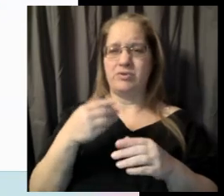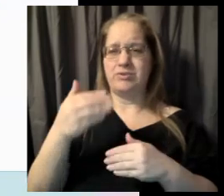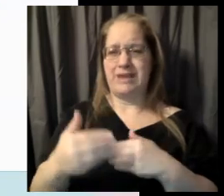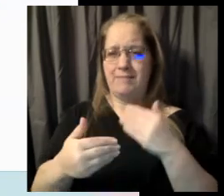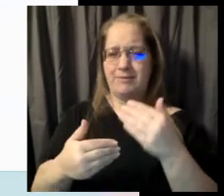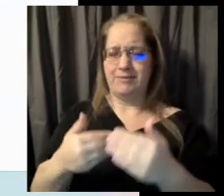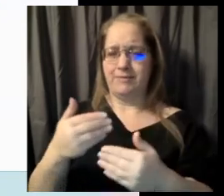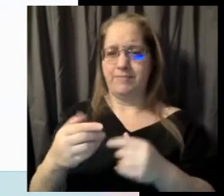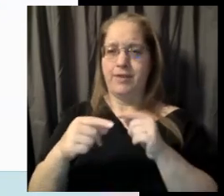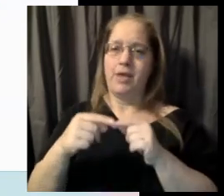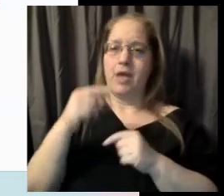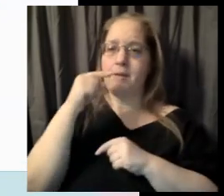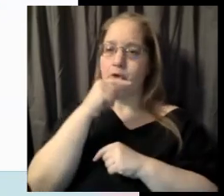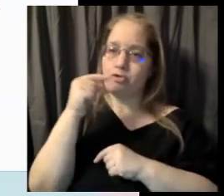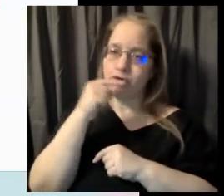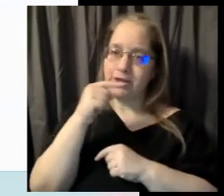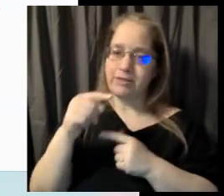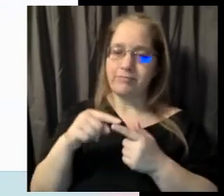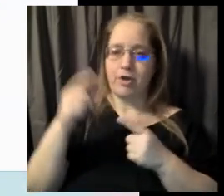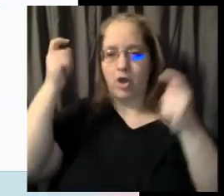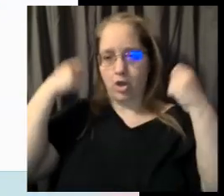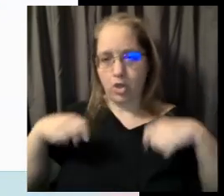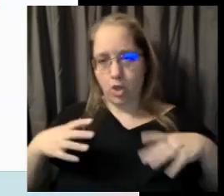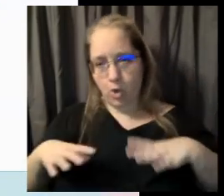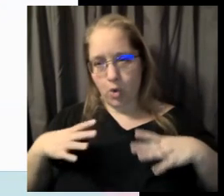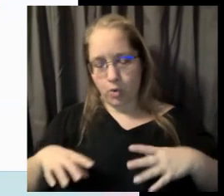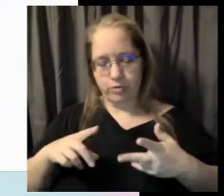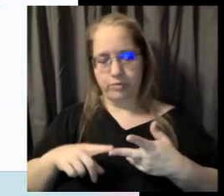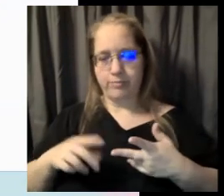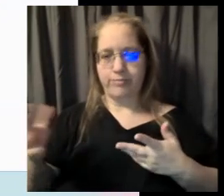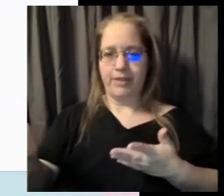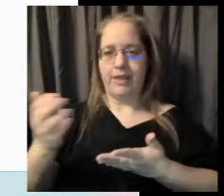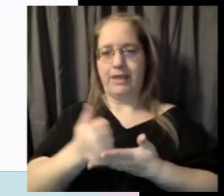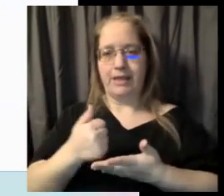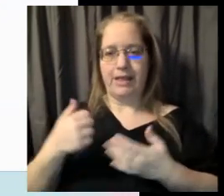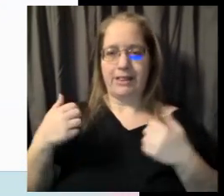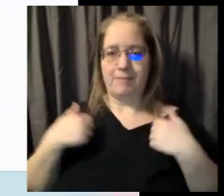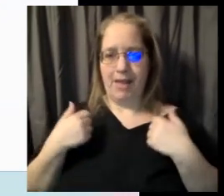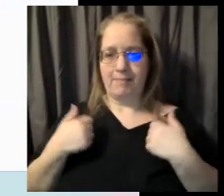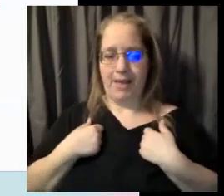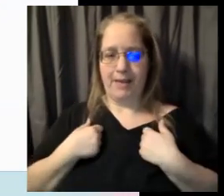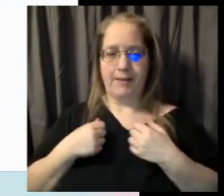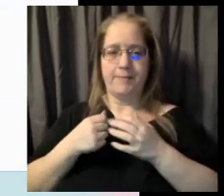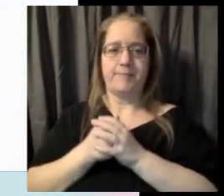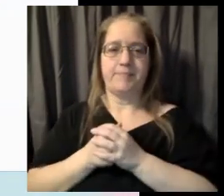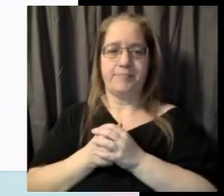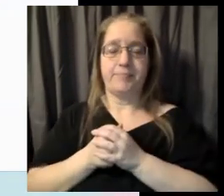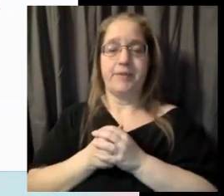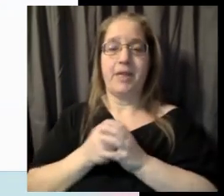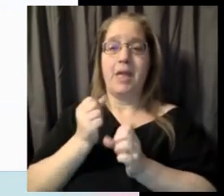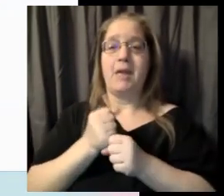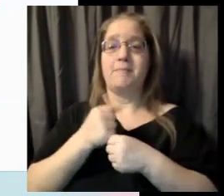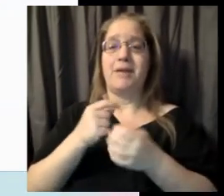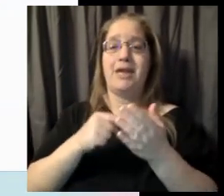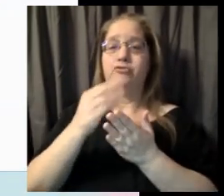as brush teeth, put clothes on, and get backpack. Turn these steps into a checklist to